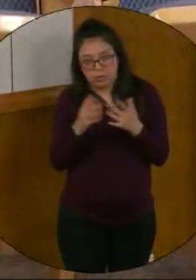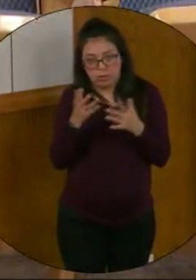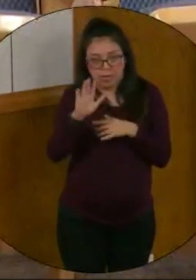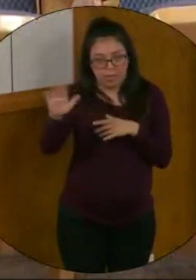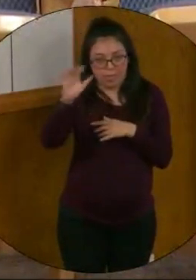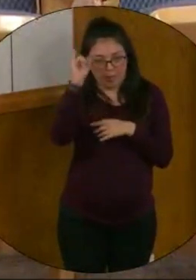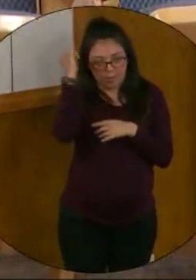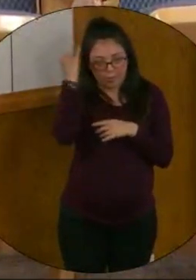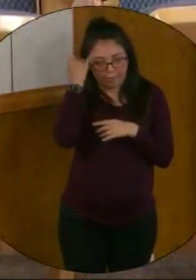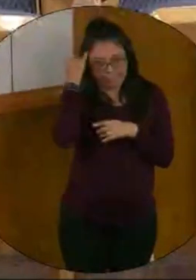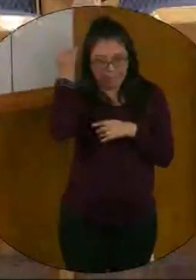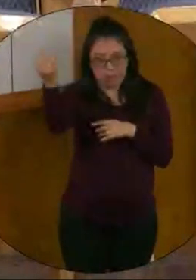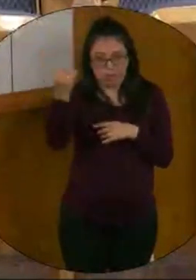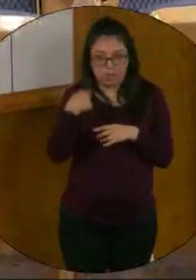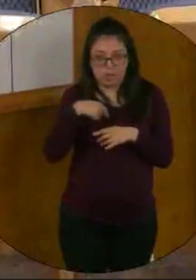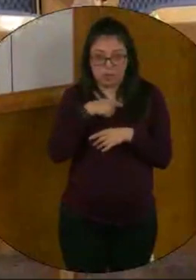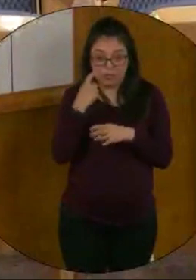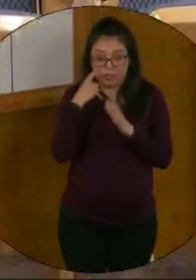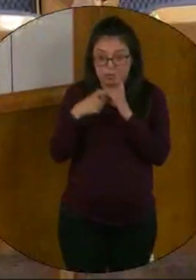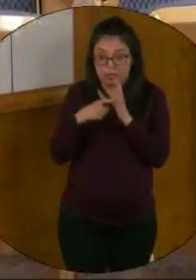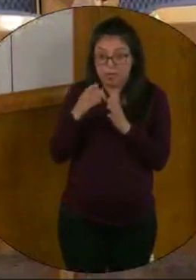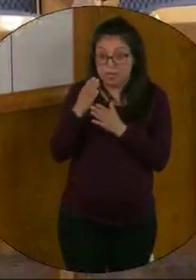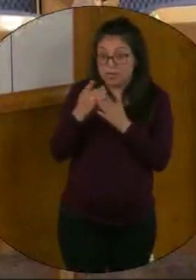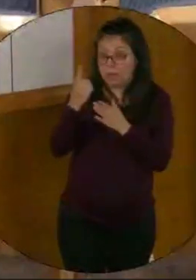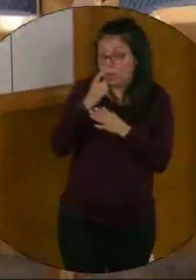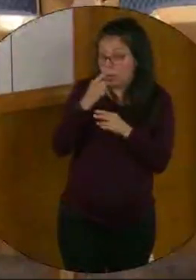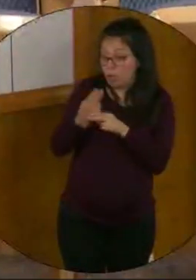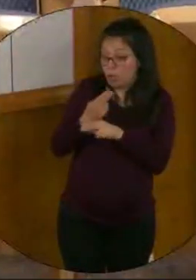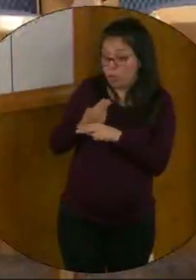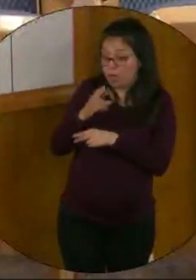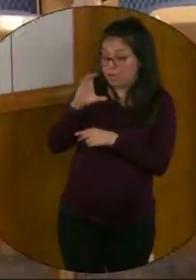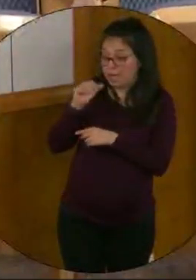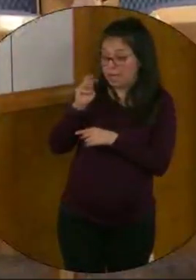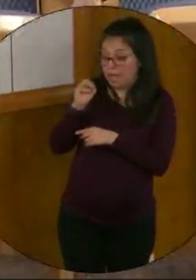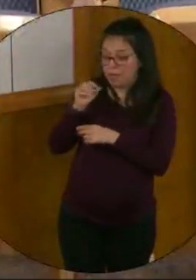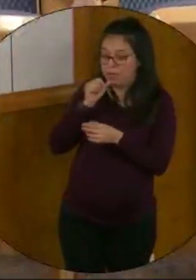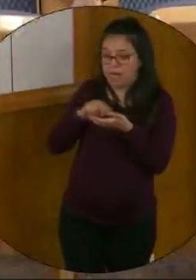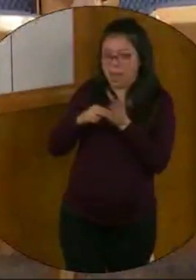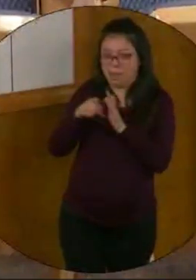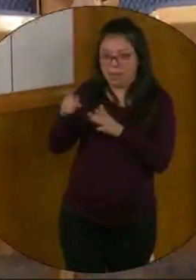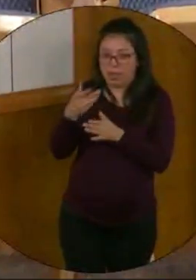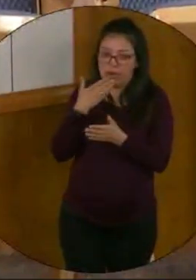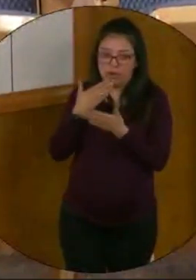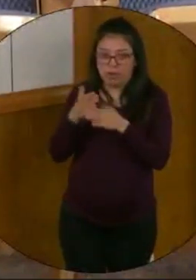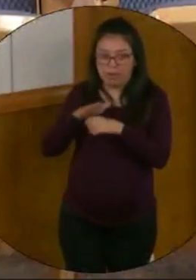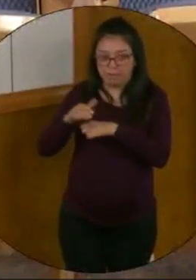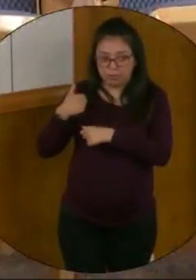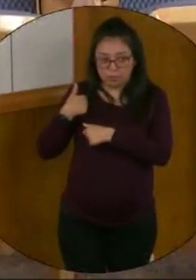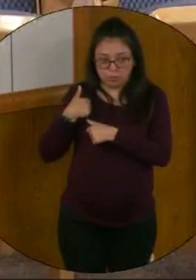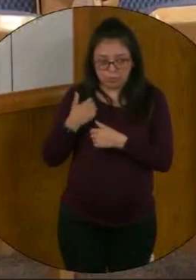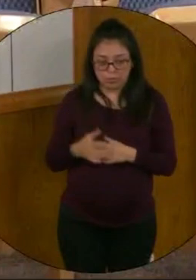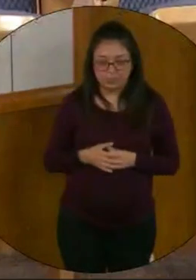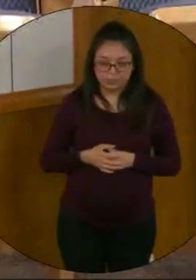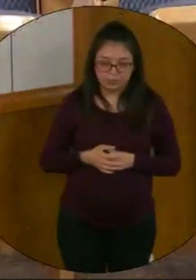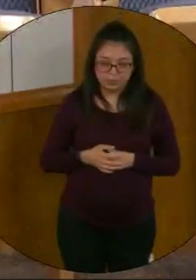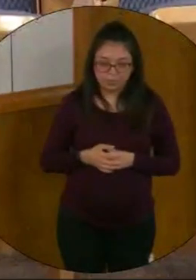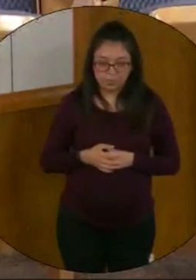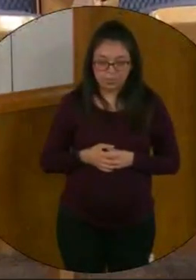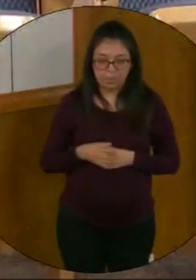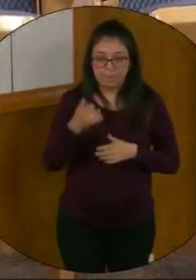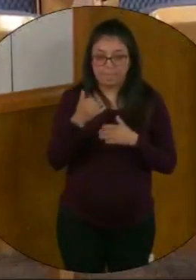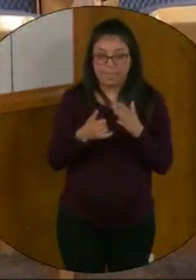that wearing camouflage doesn't exactly make someone a competent soldier. The last two I want to talk about, and this is where I